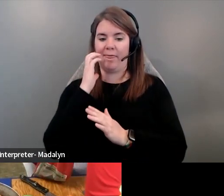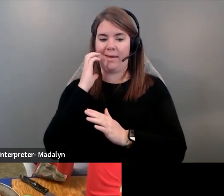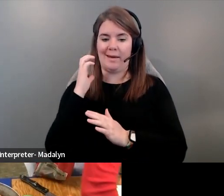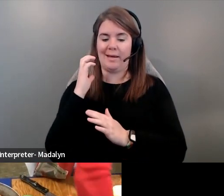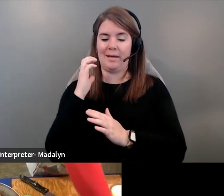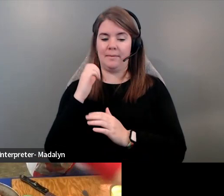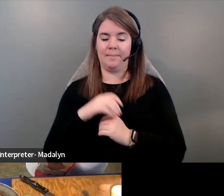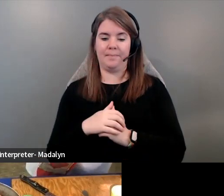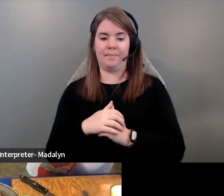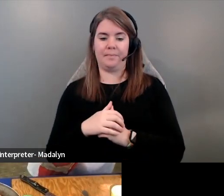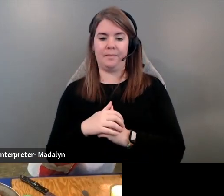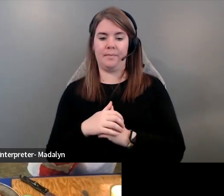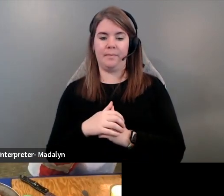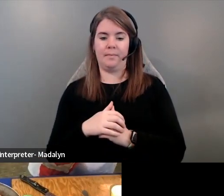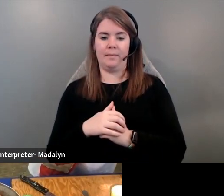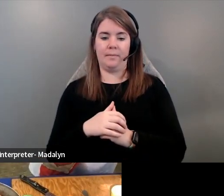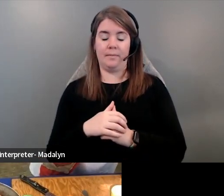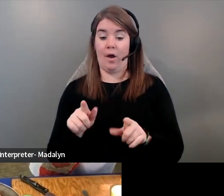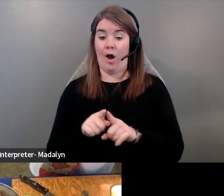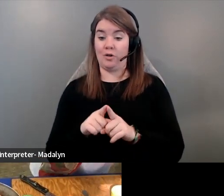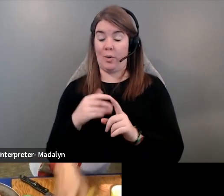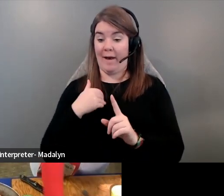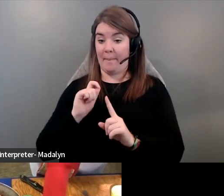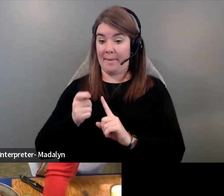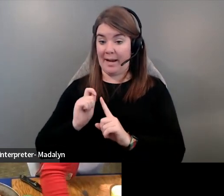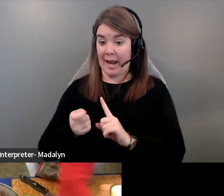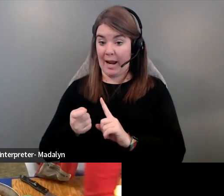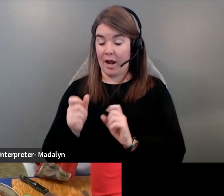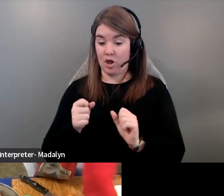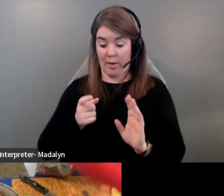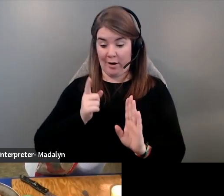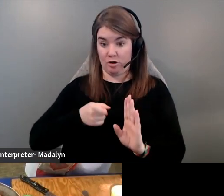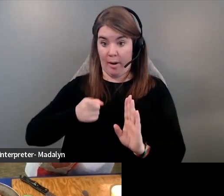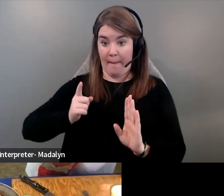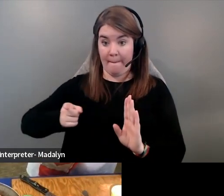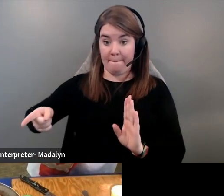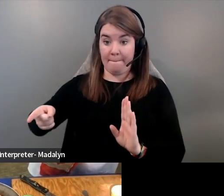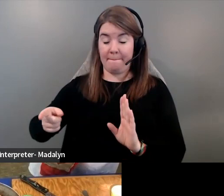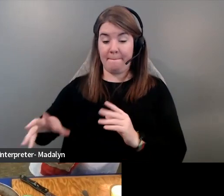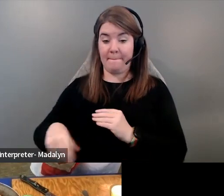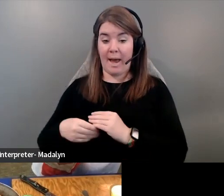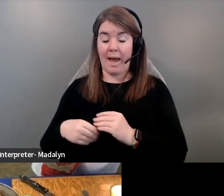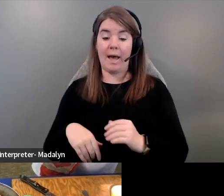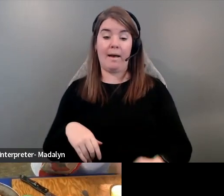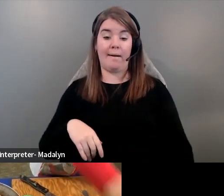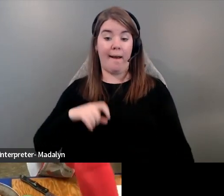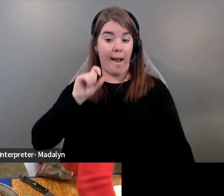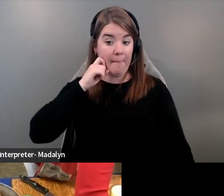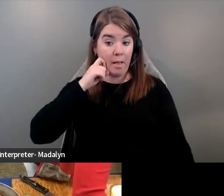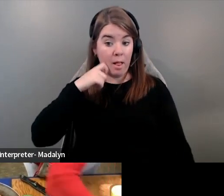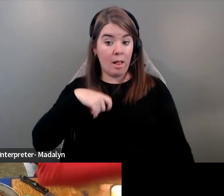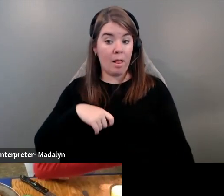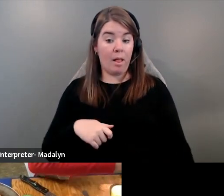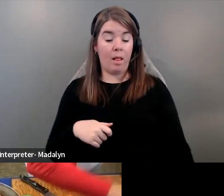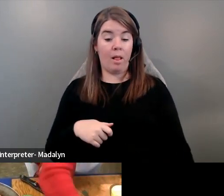break up having oatmeal, you've got a banana you can chop up and add to your oatmeal. You have an apple you can chop up and add to your